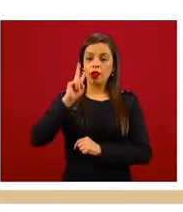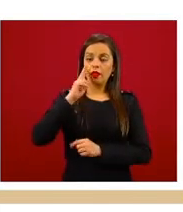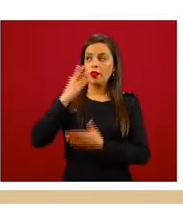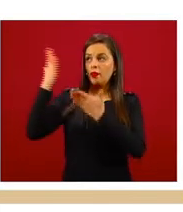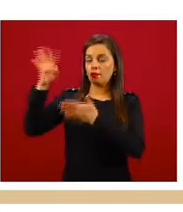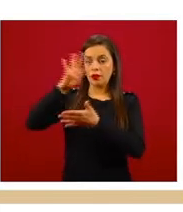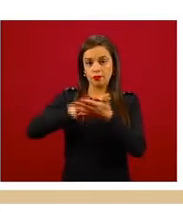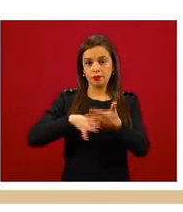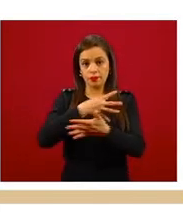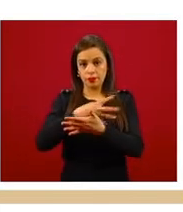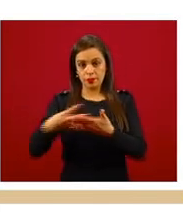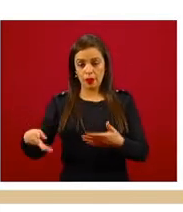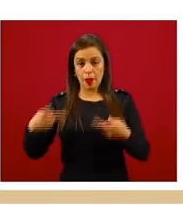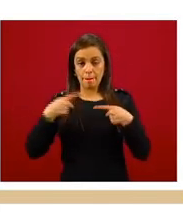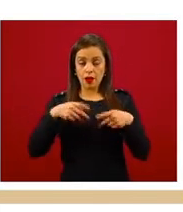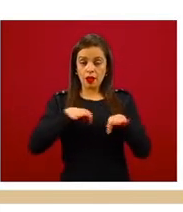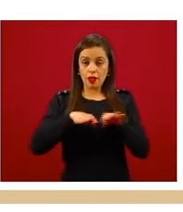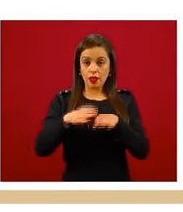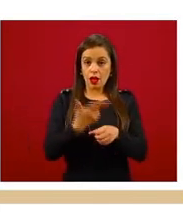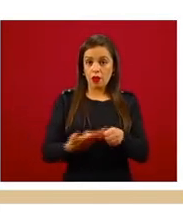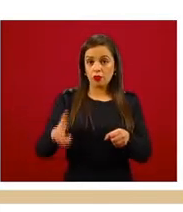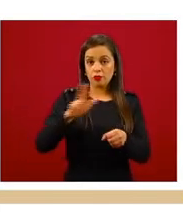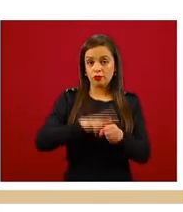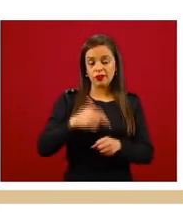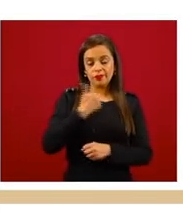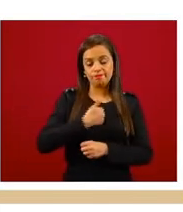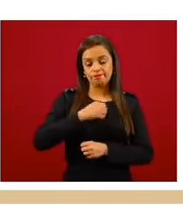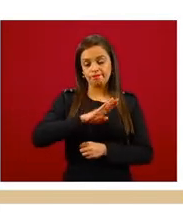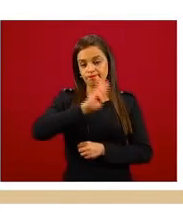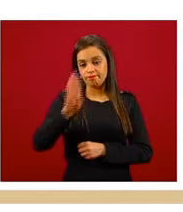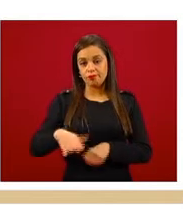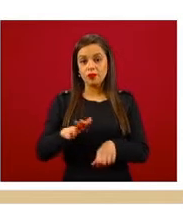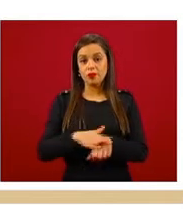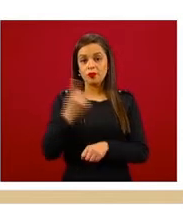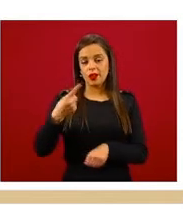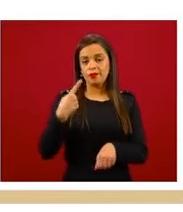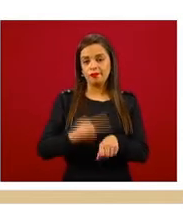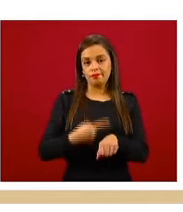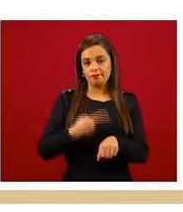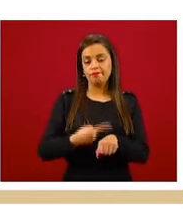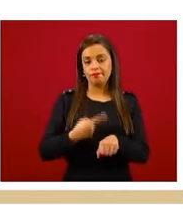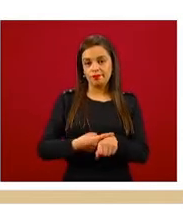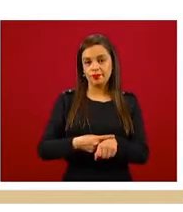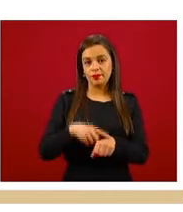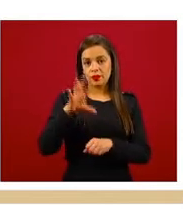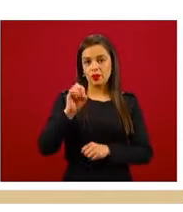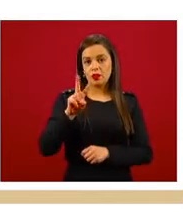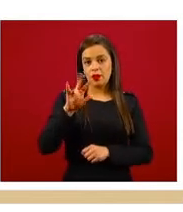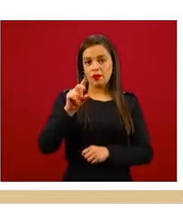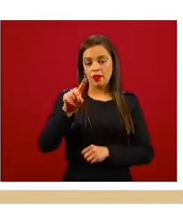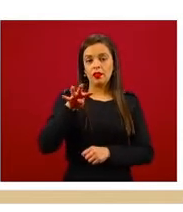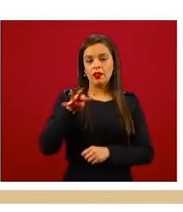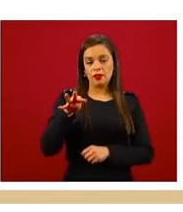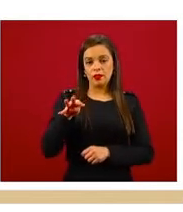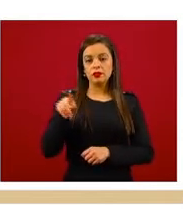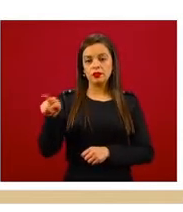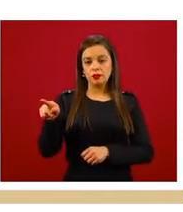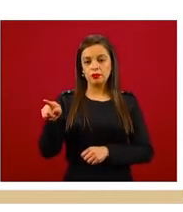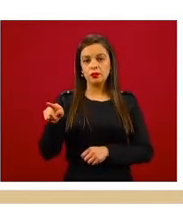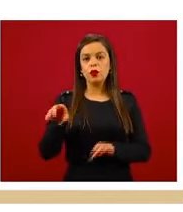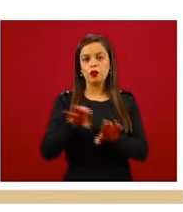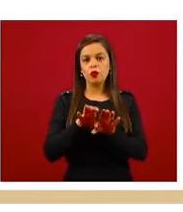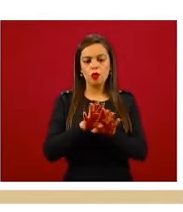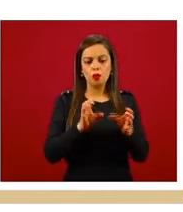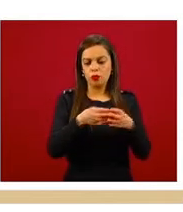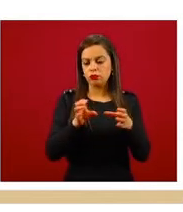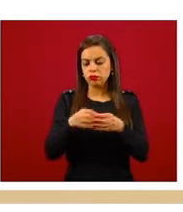And here it is. This is our healthcare workers that unfortunately passed away collateral